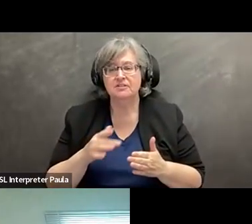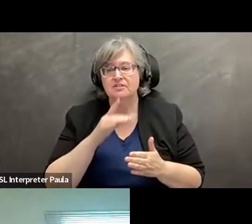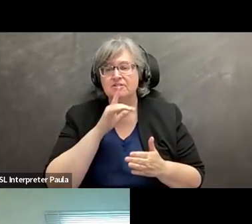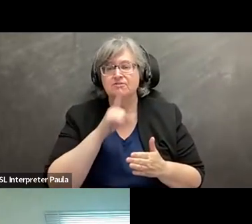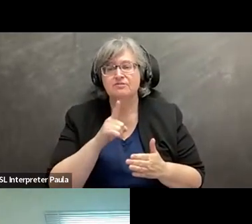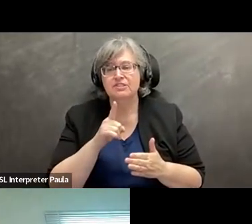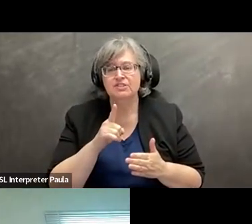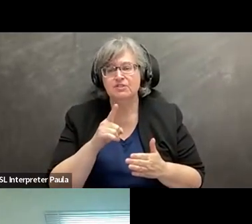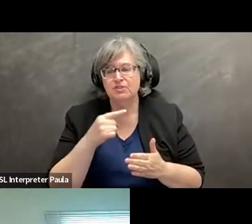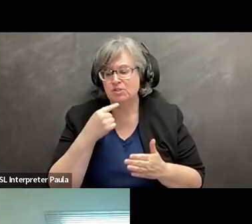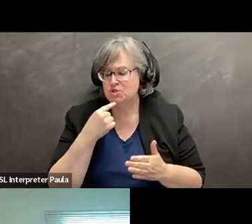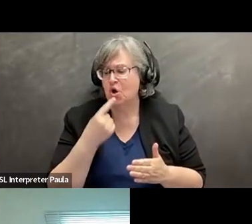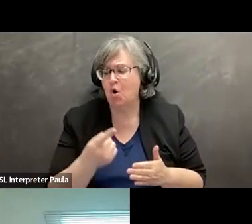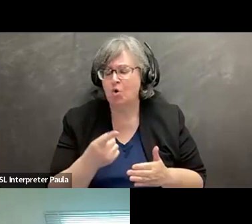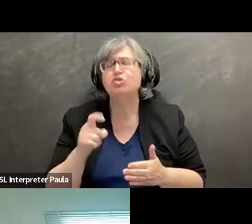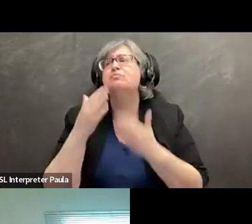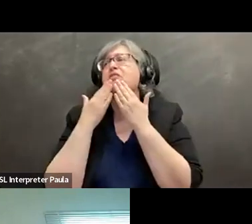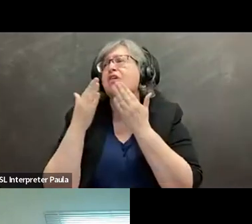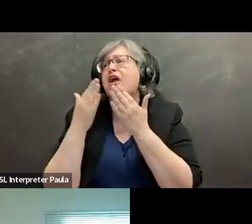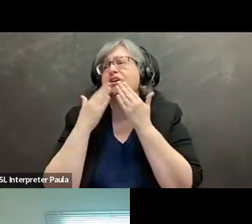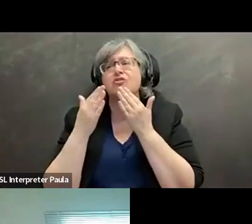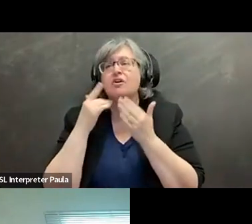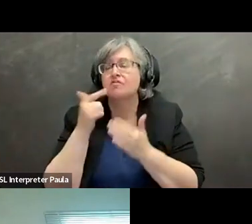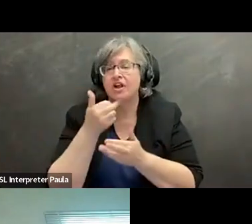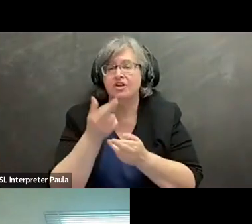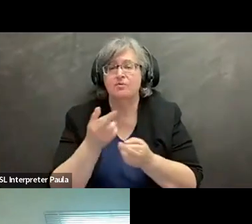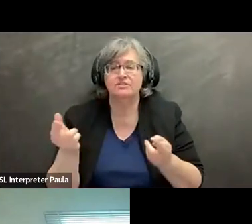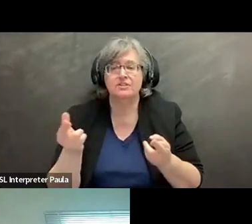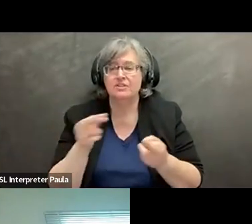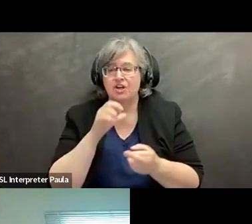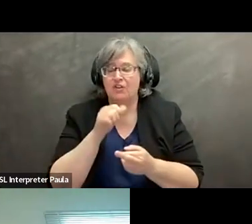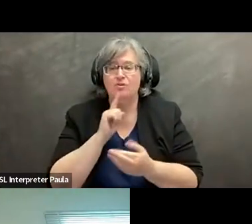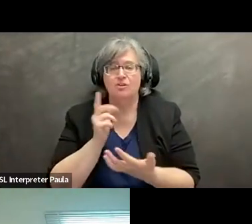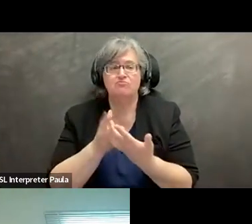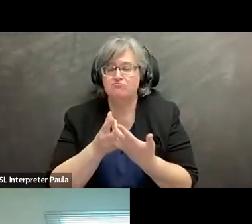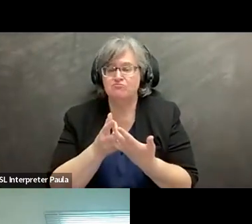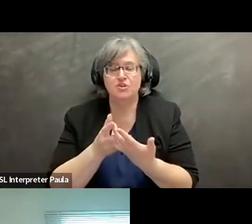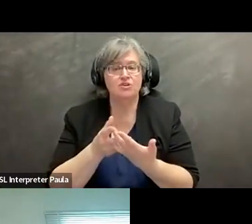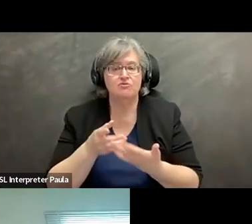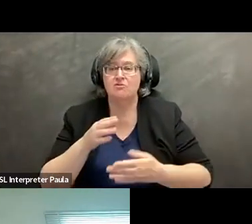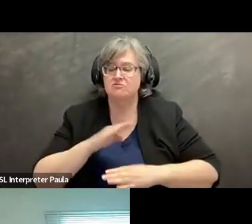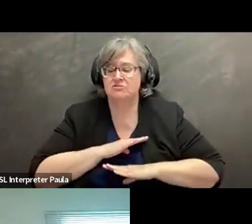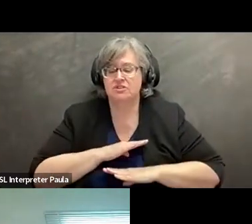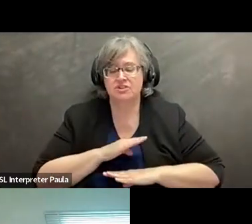and told to be grateful for resources that don't work or meet their needs. And so when a survivor